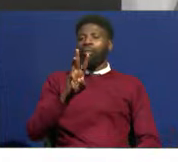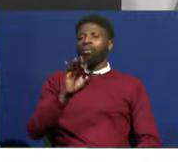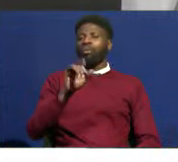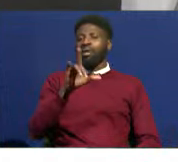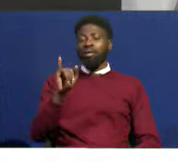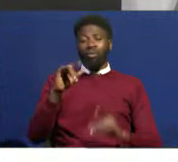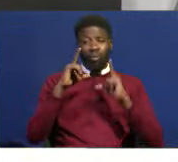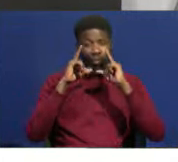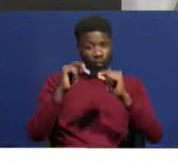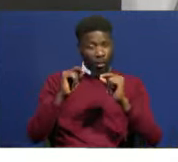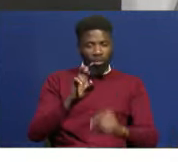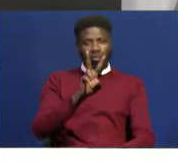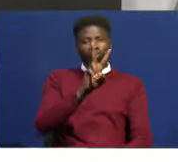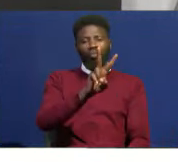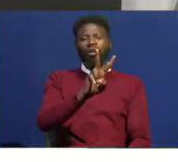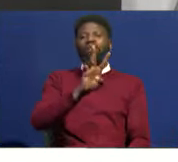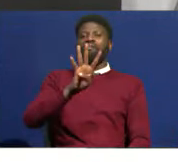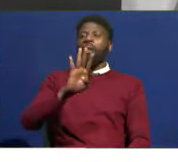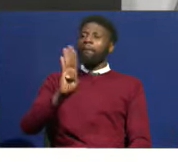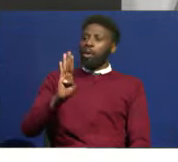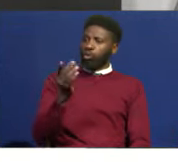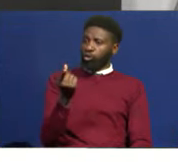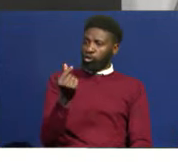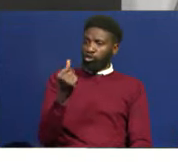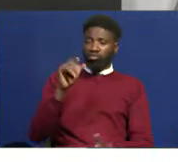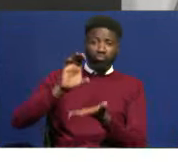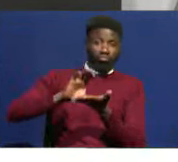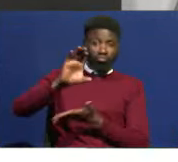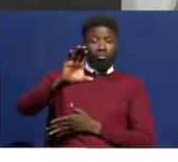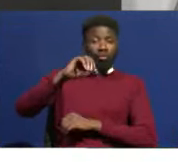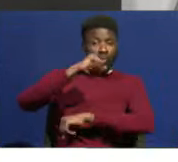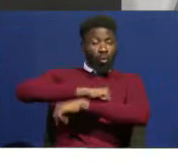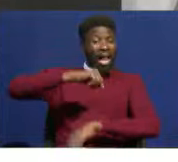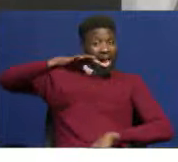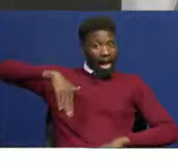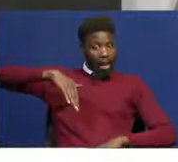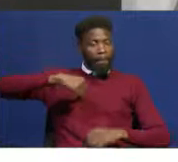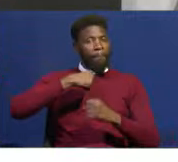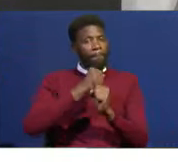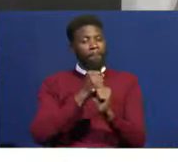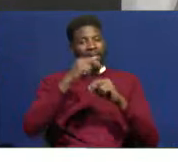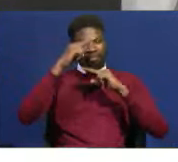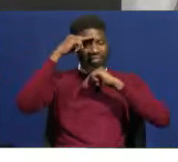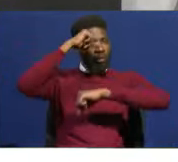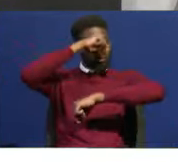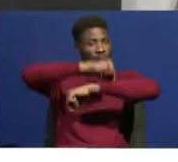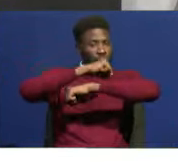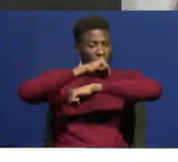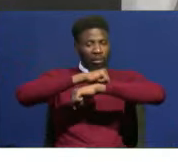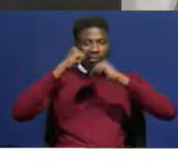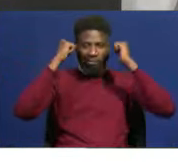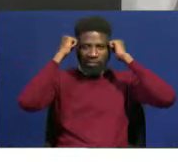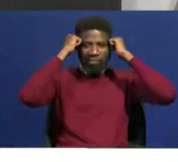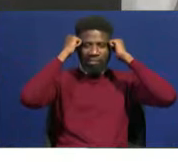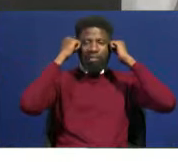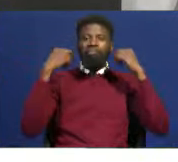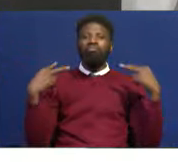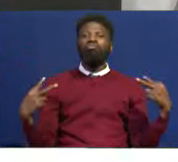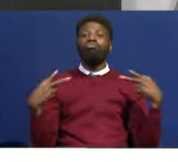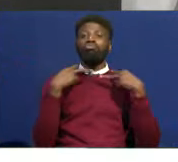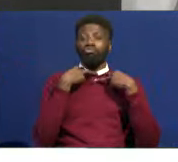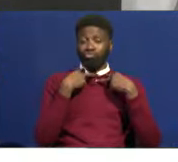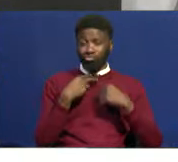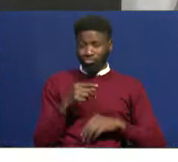24 billion shillings capitation to schools has paralyzed learning in secondary schools, which threatens to jeopardize the